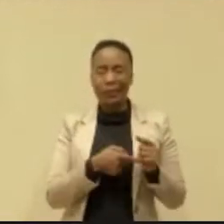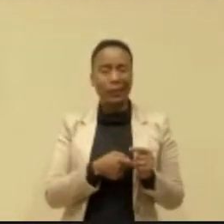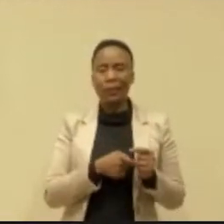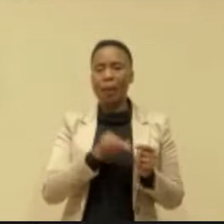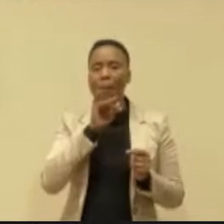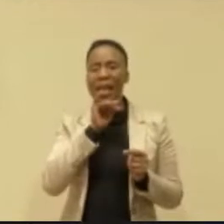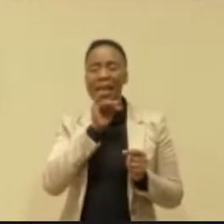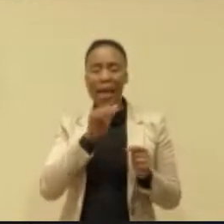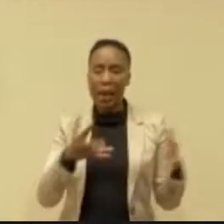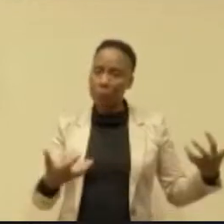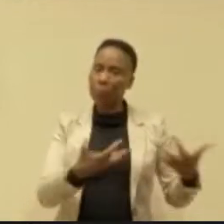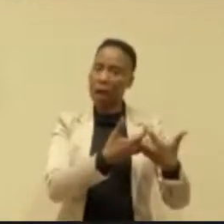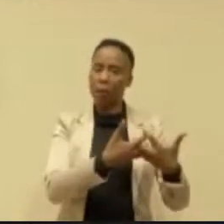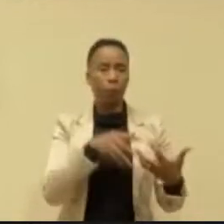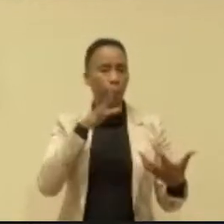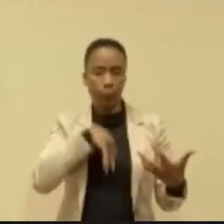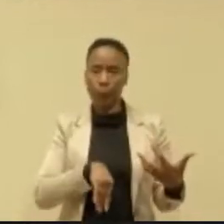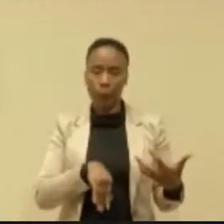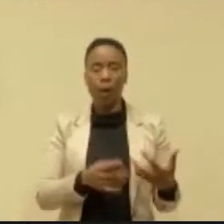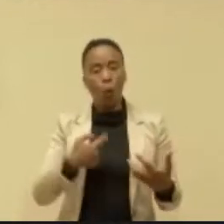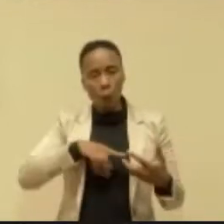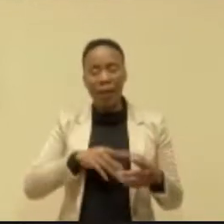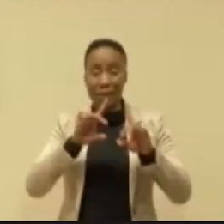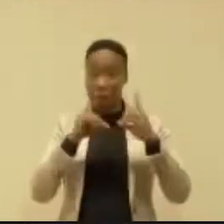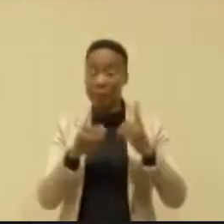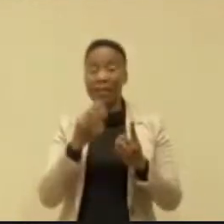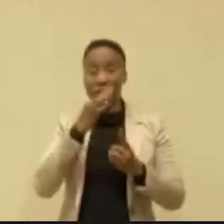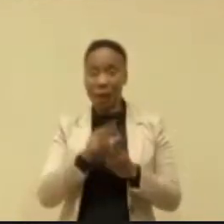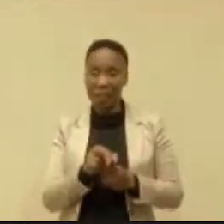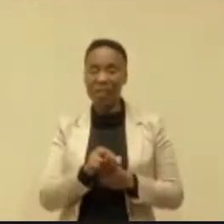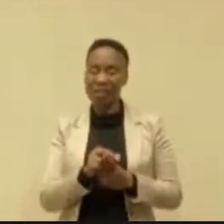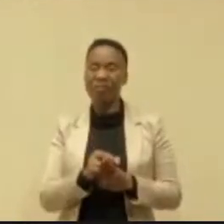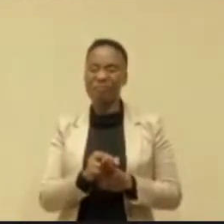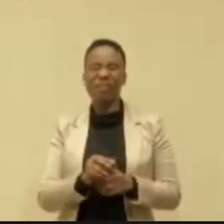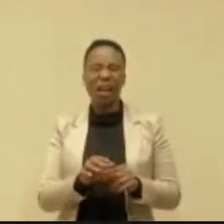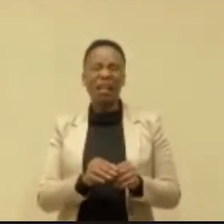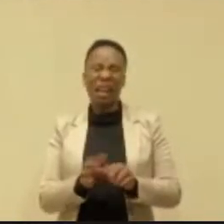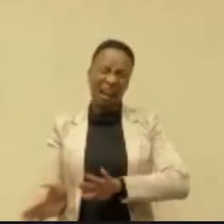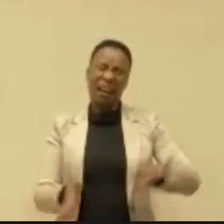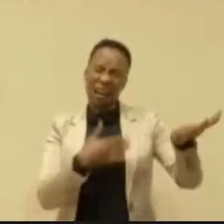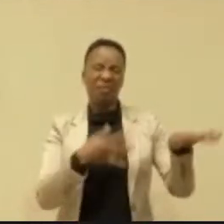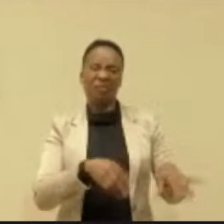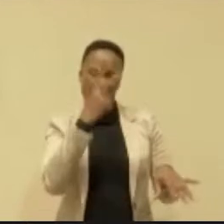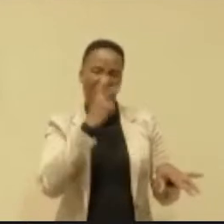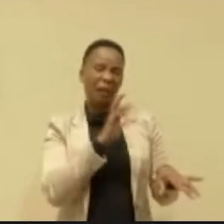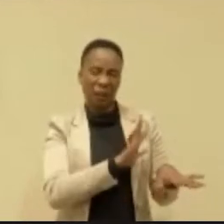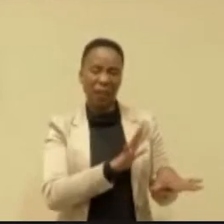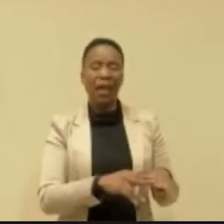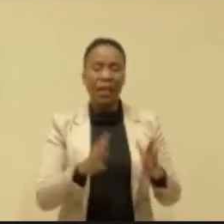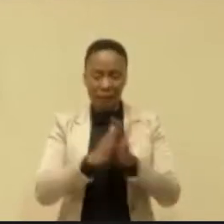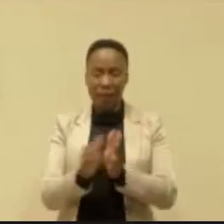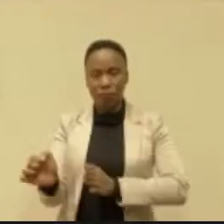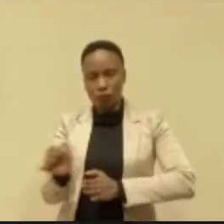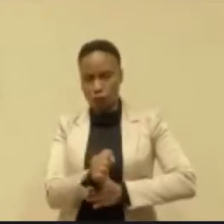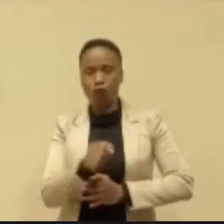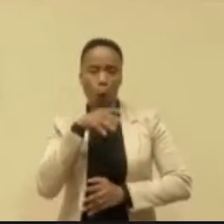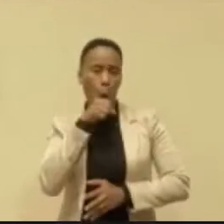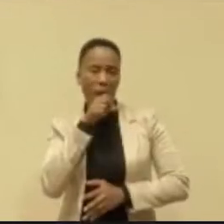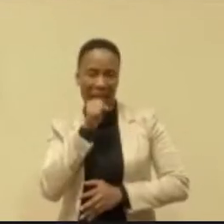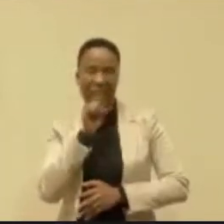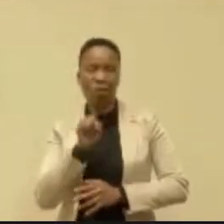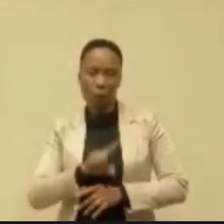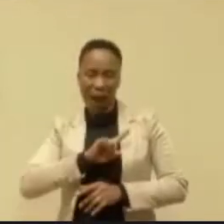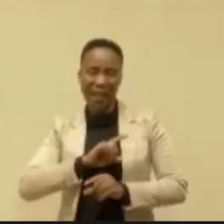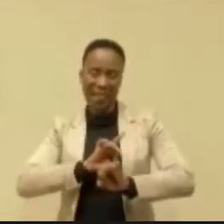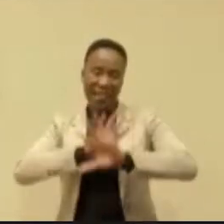we have as a department said let us put a bright color and say women